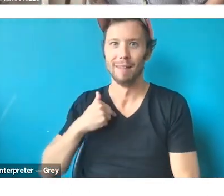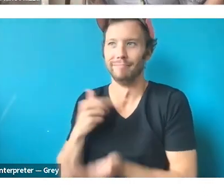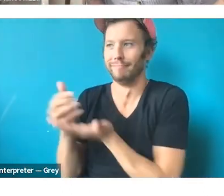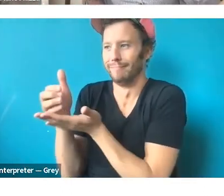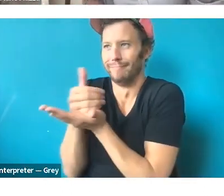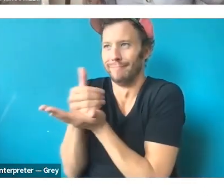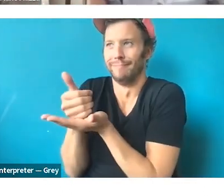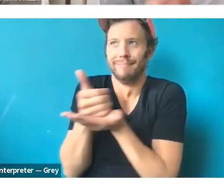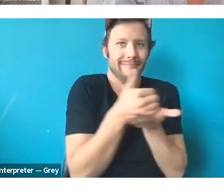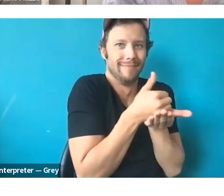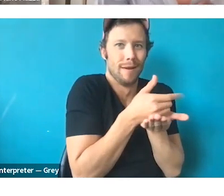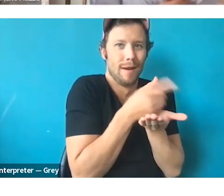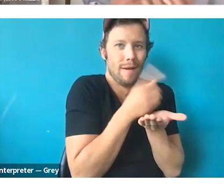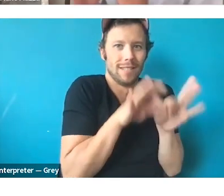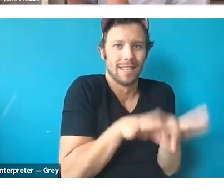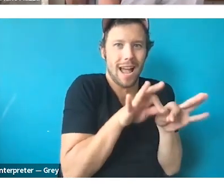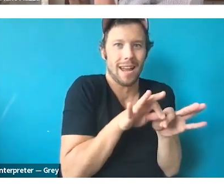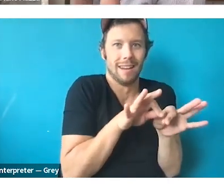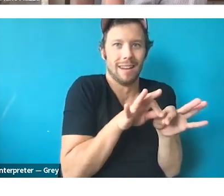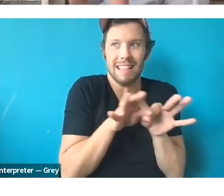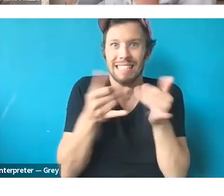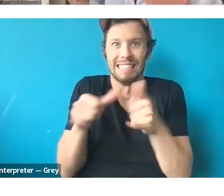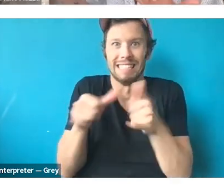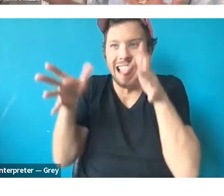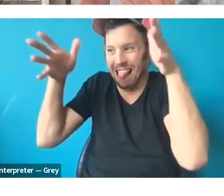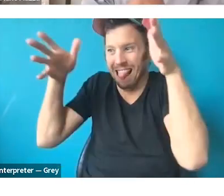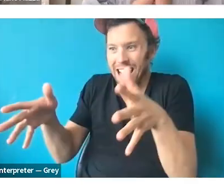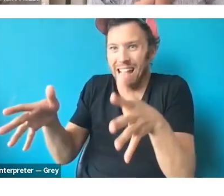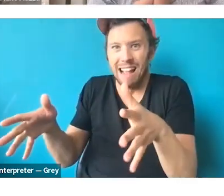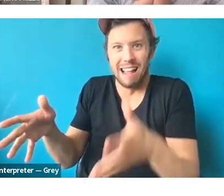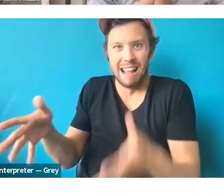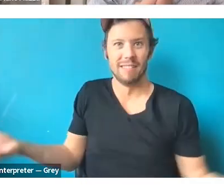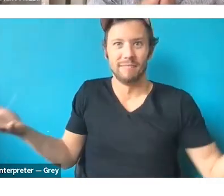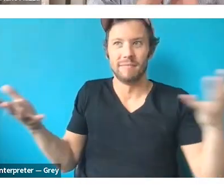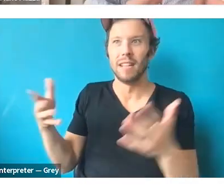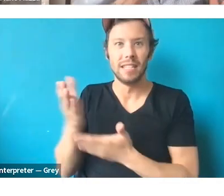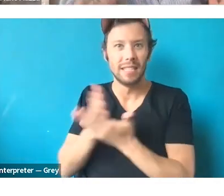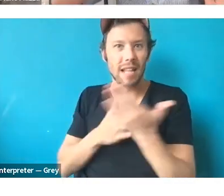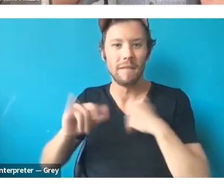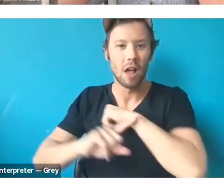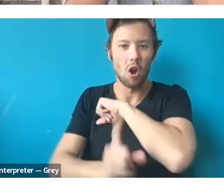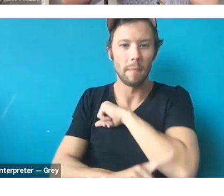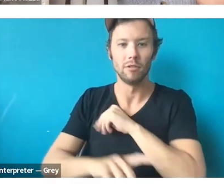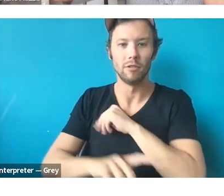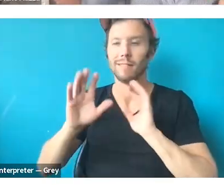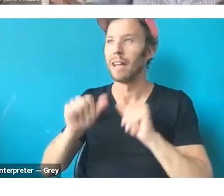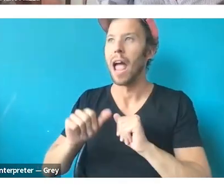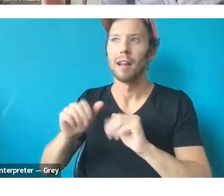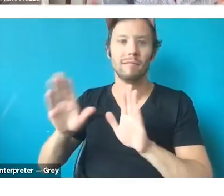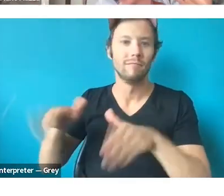like, can we get some of this waste into schools? Are there other